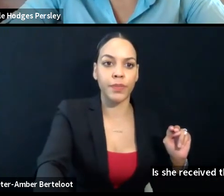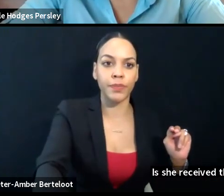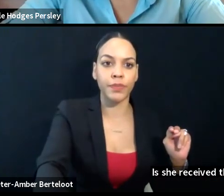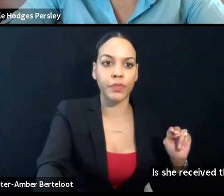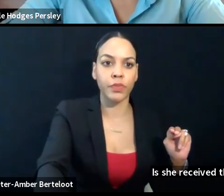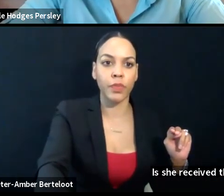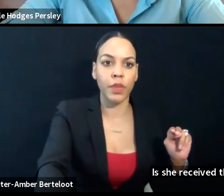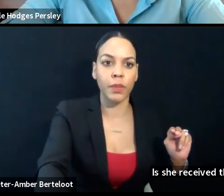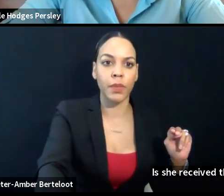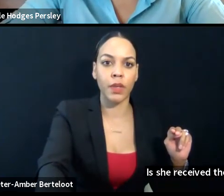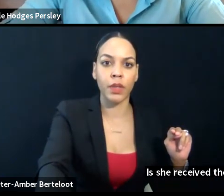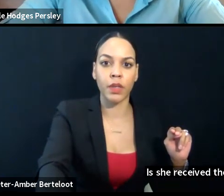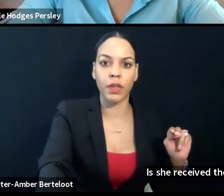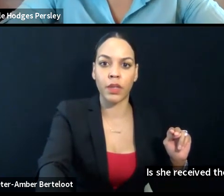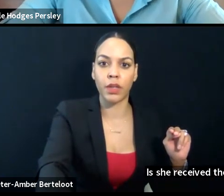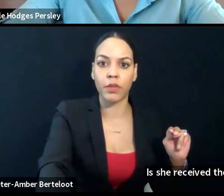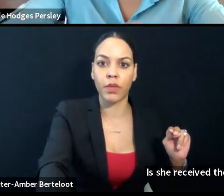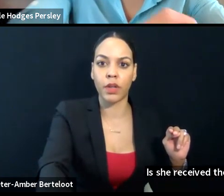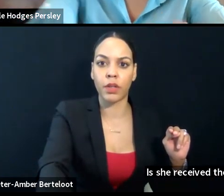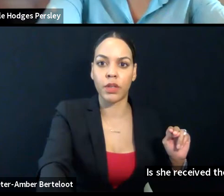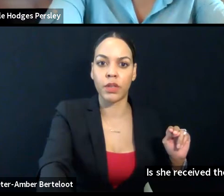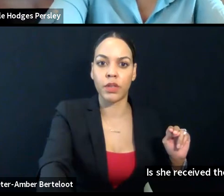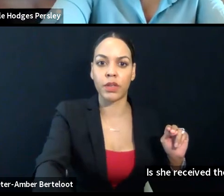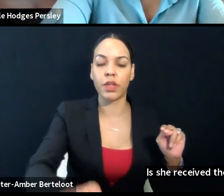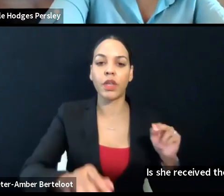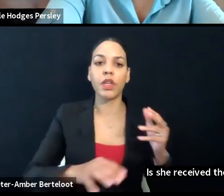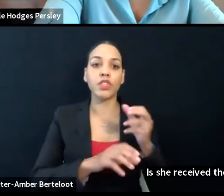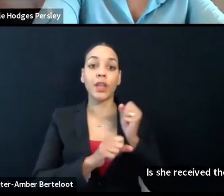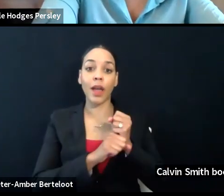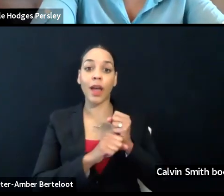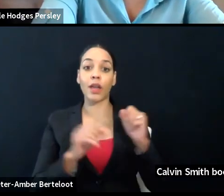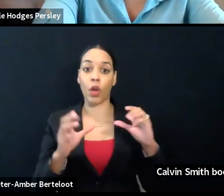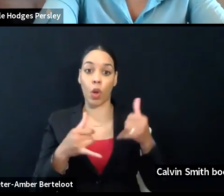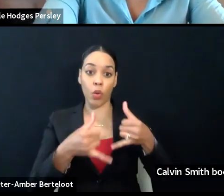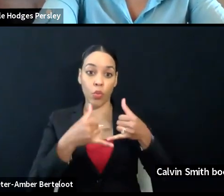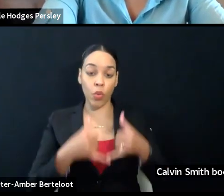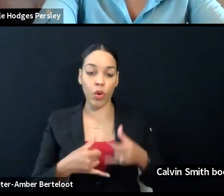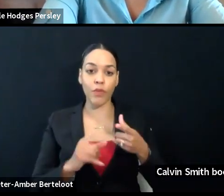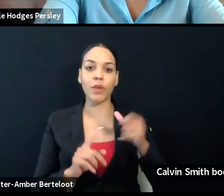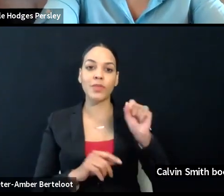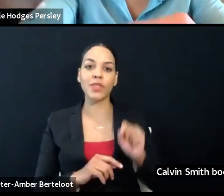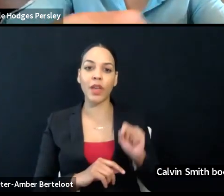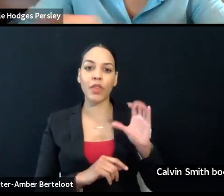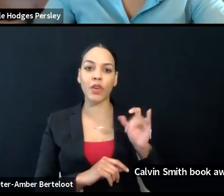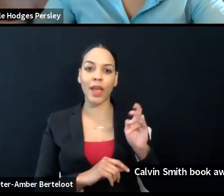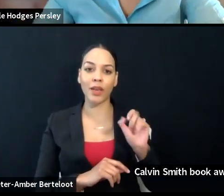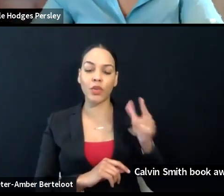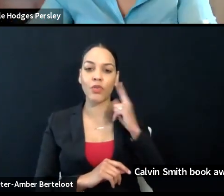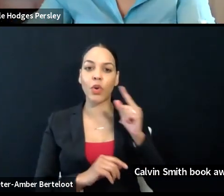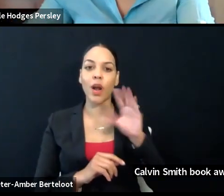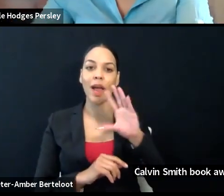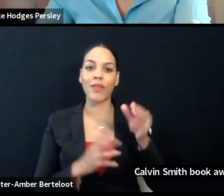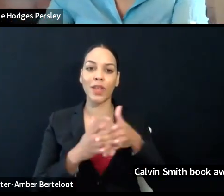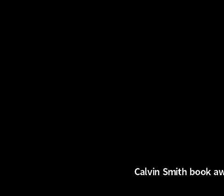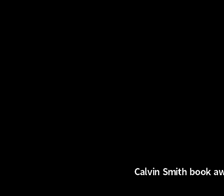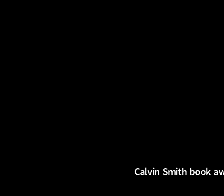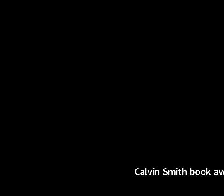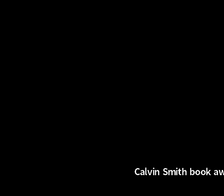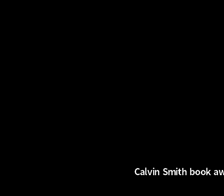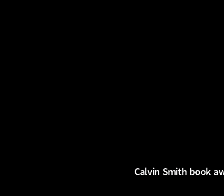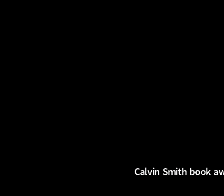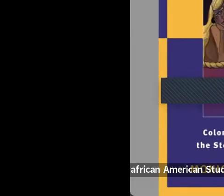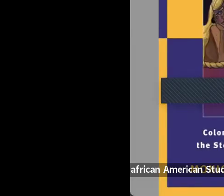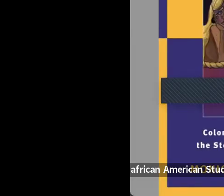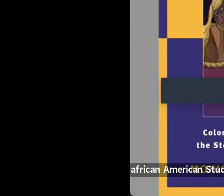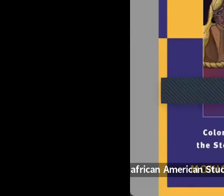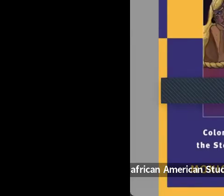C. Calvin Smith Book Award from the Southern Conference of African American Studies for her book, Shaping the Future